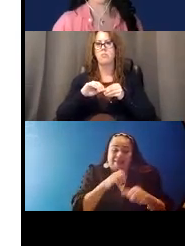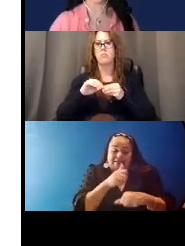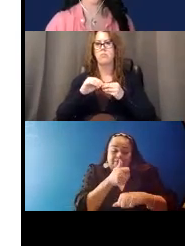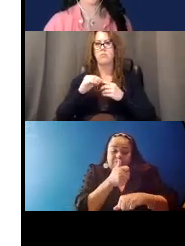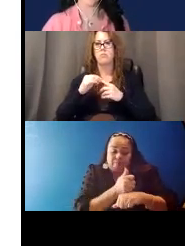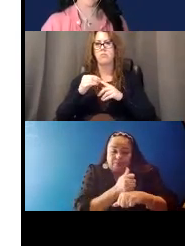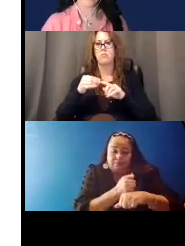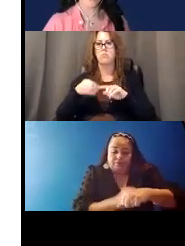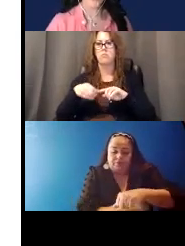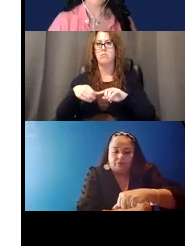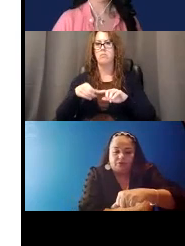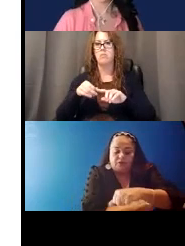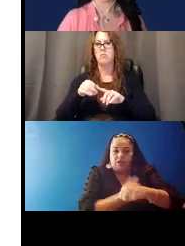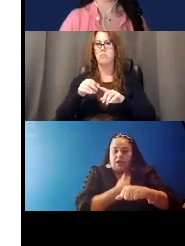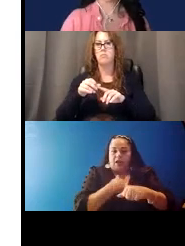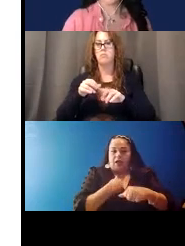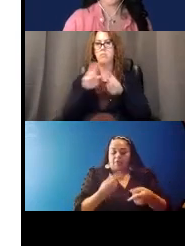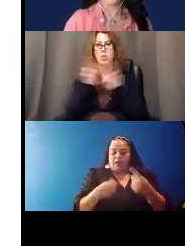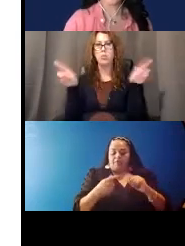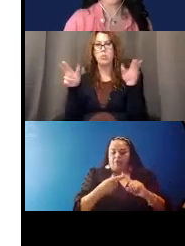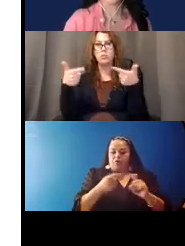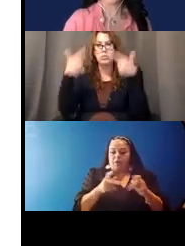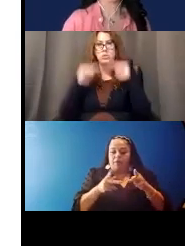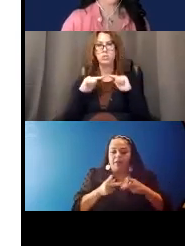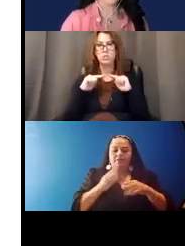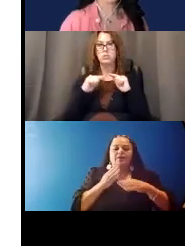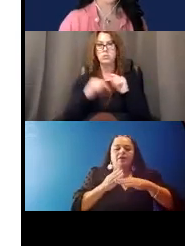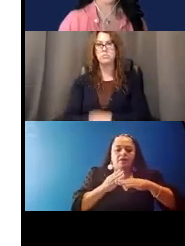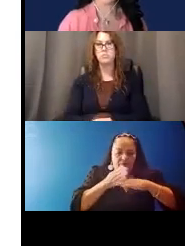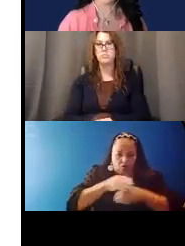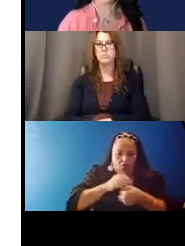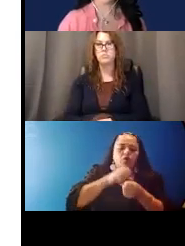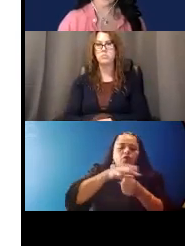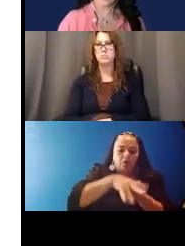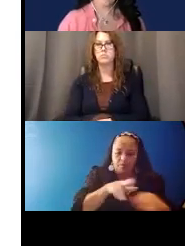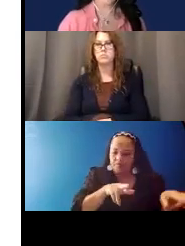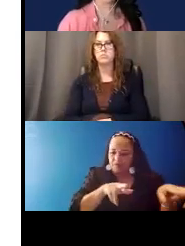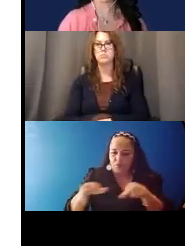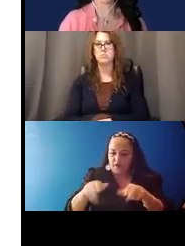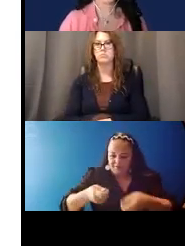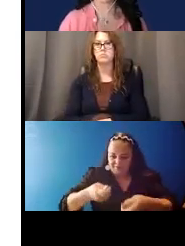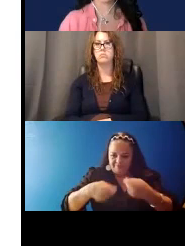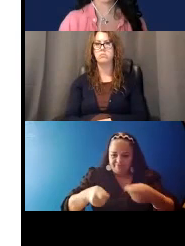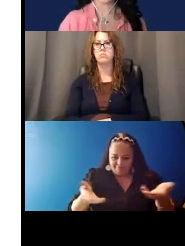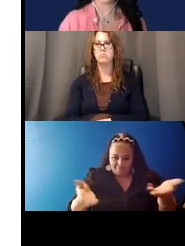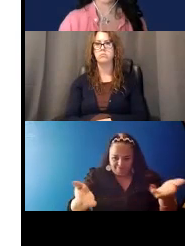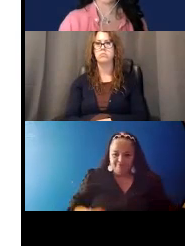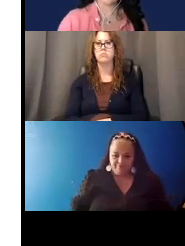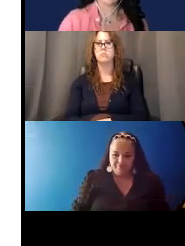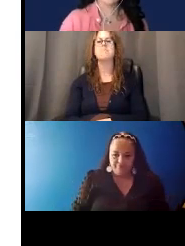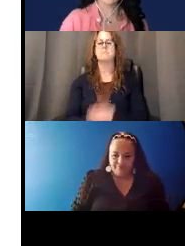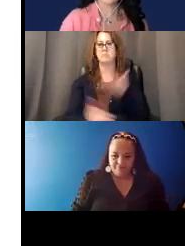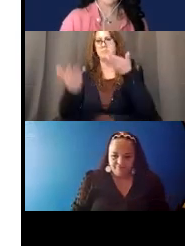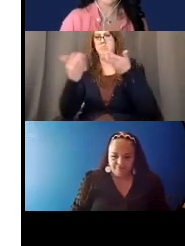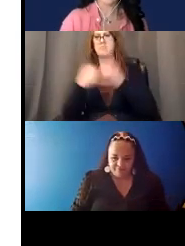serve from a place of overflow. I lift that up because I think a lot of us fall into those traps, and we may not even realize that there's